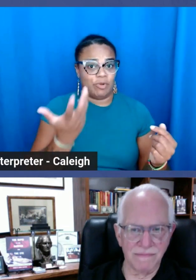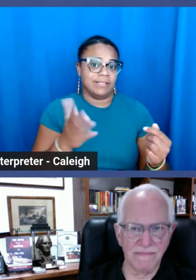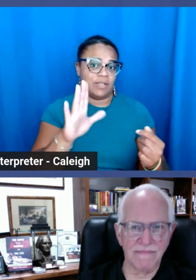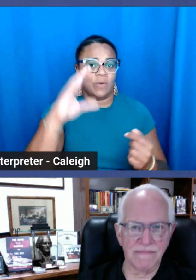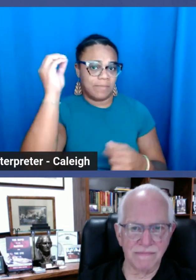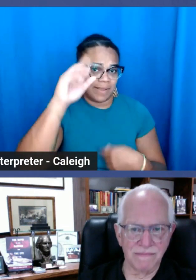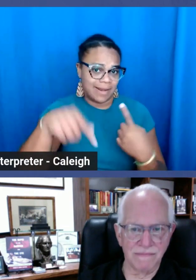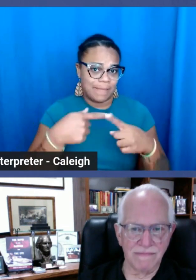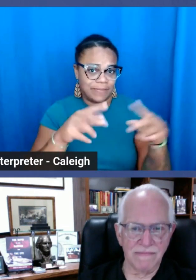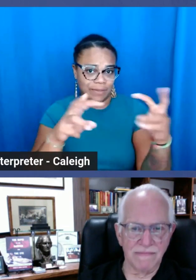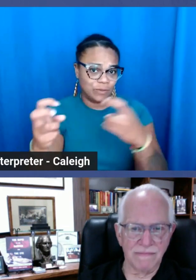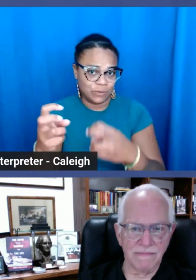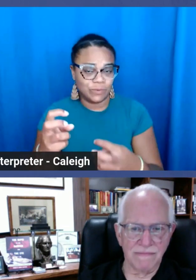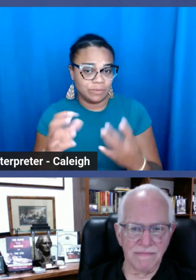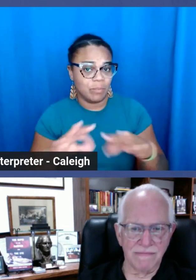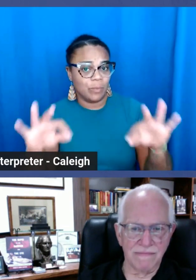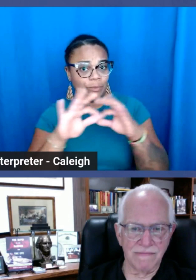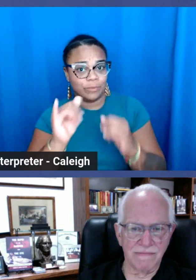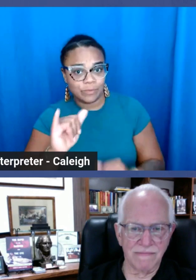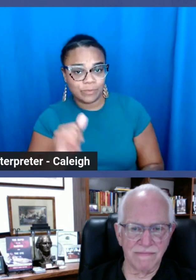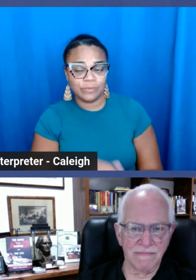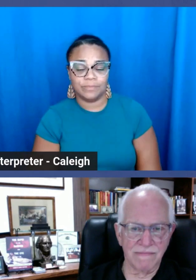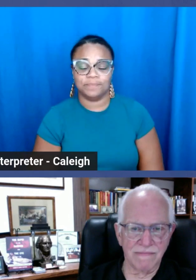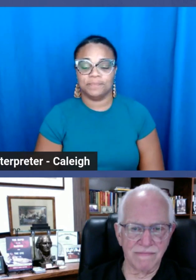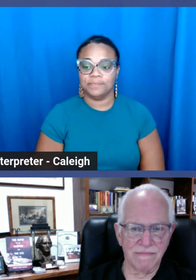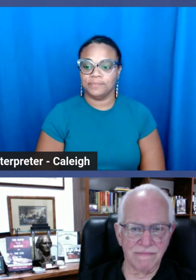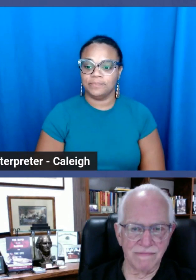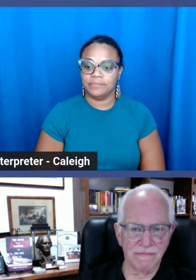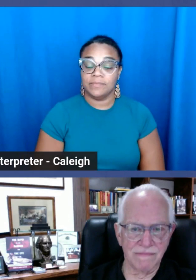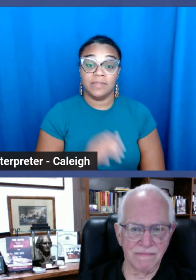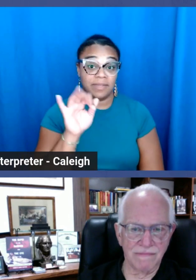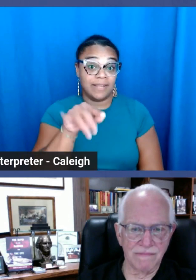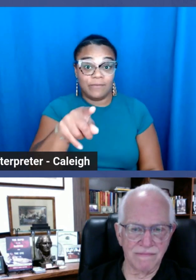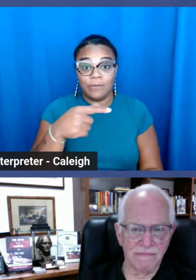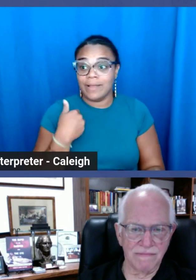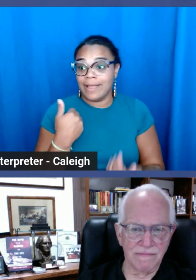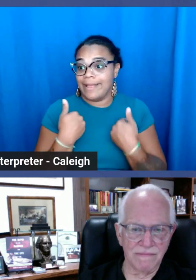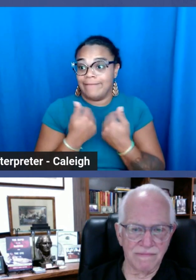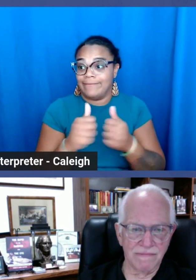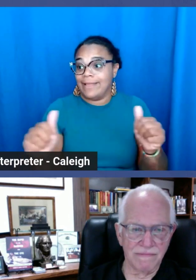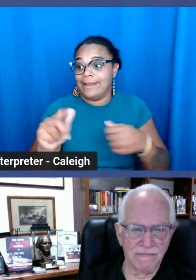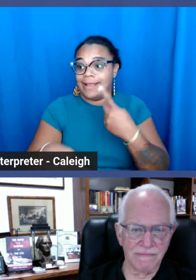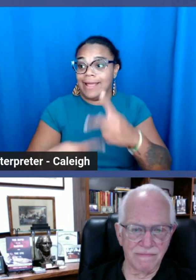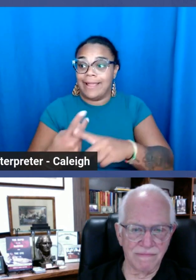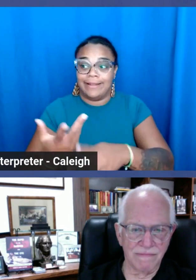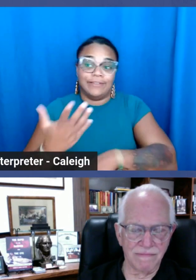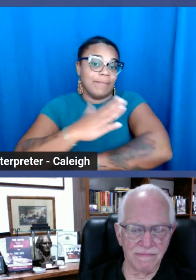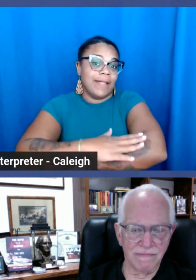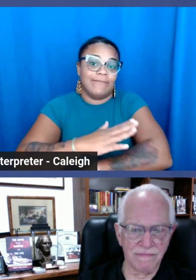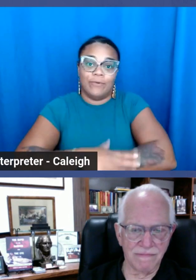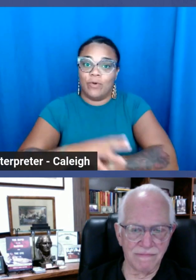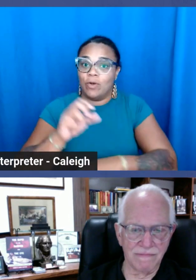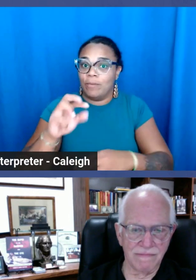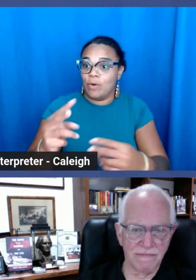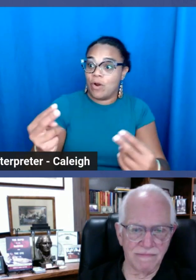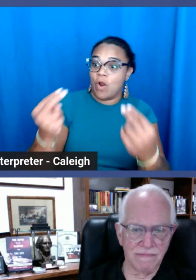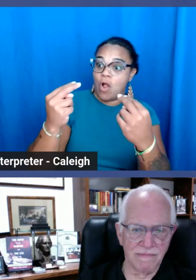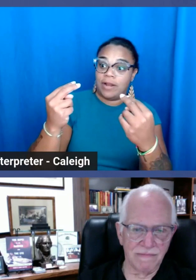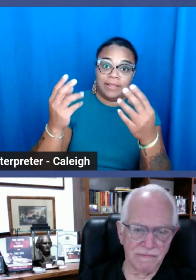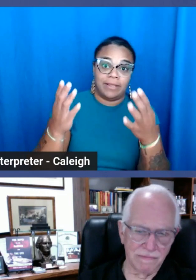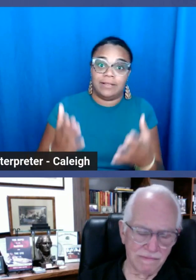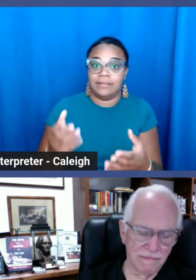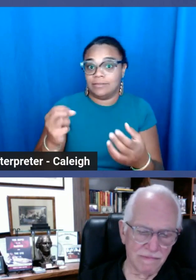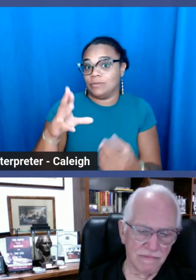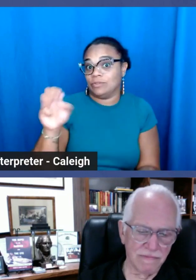issues, particularly if you have any kind of platform or audience or social media following. You've got